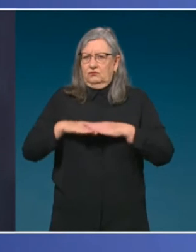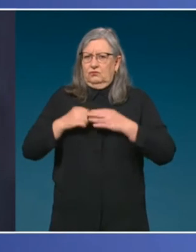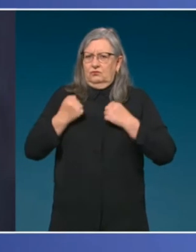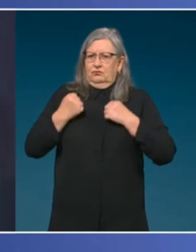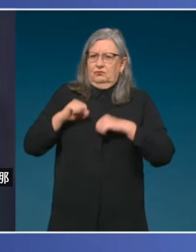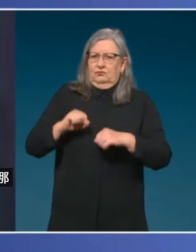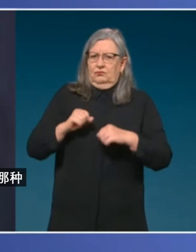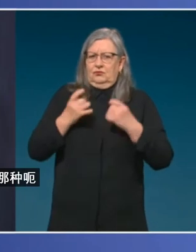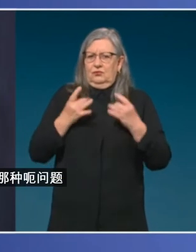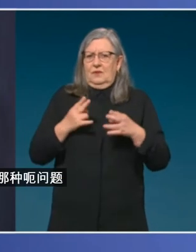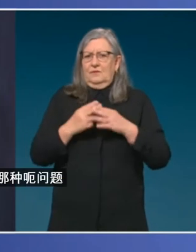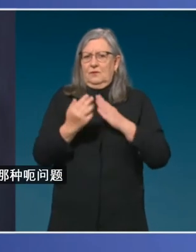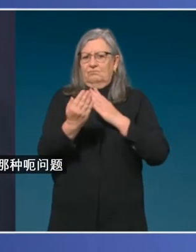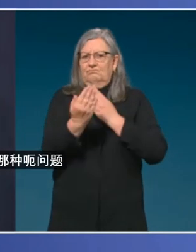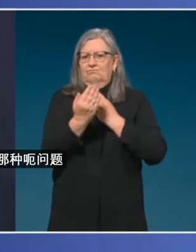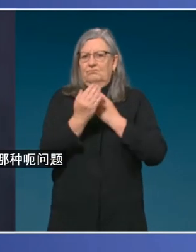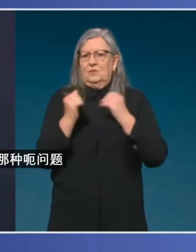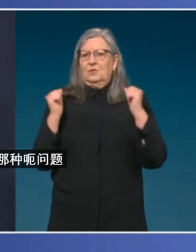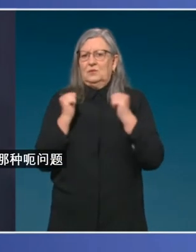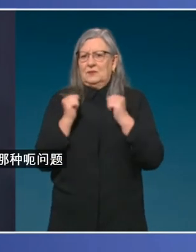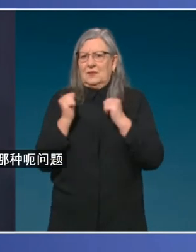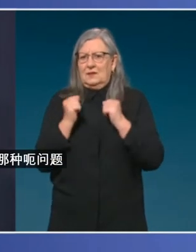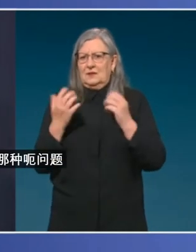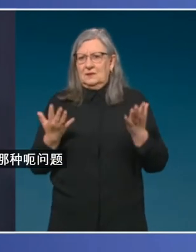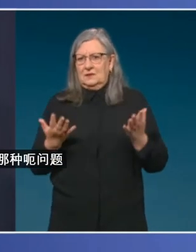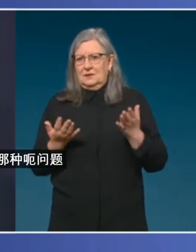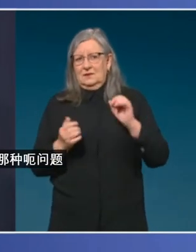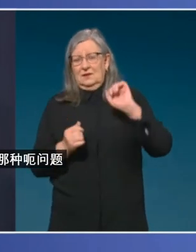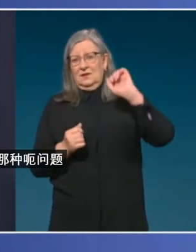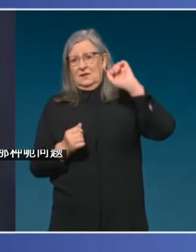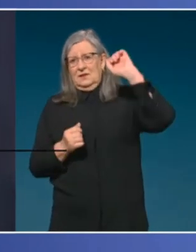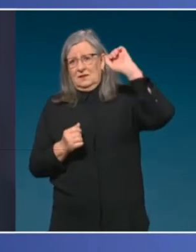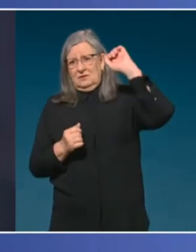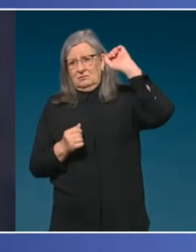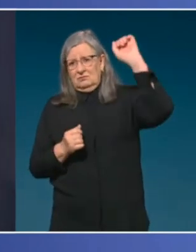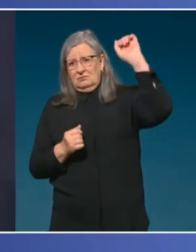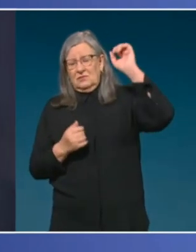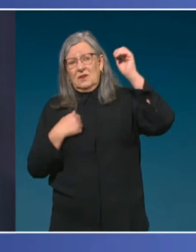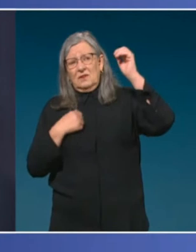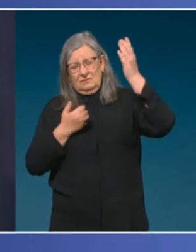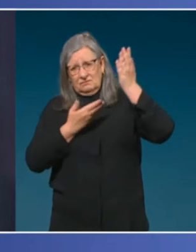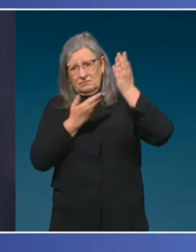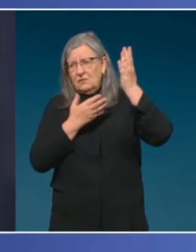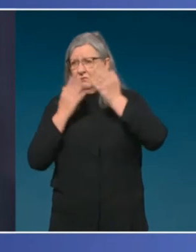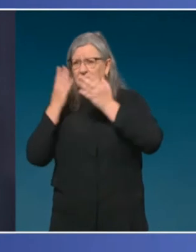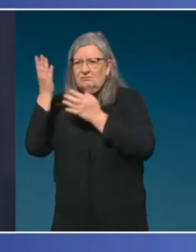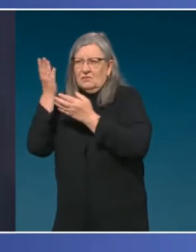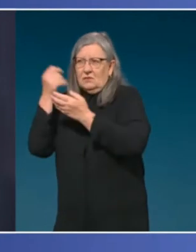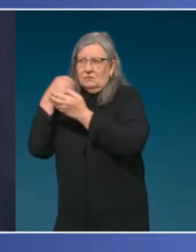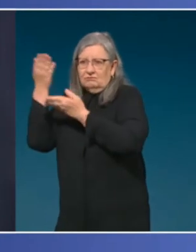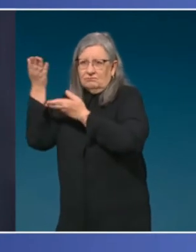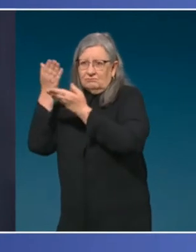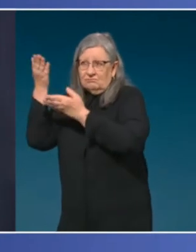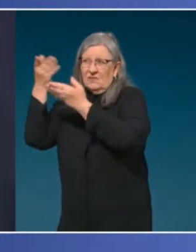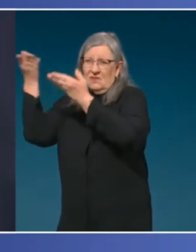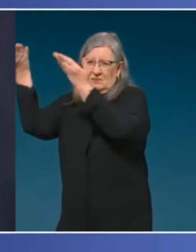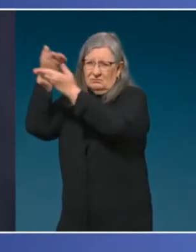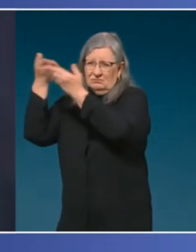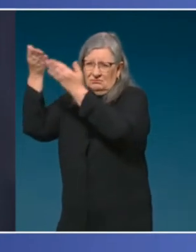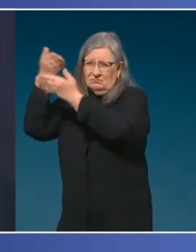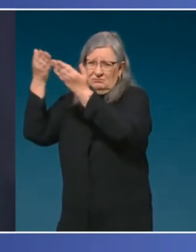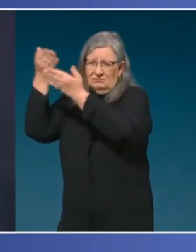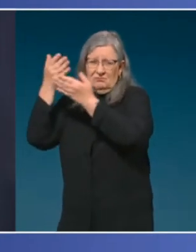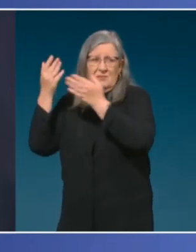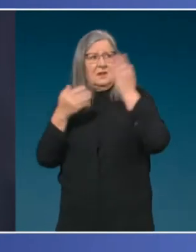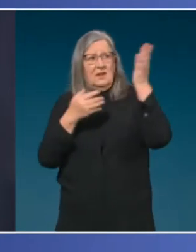the sort of issues that I discussed this morning with ATAGI, and they are going to look at that now. I just have a question